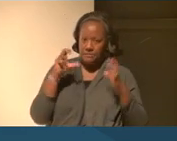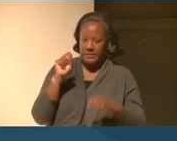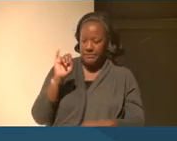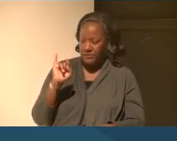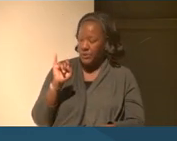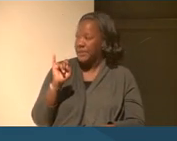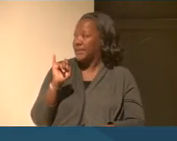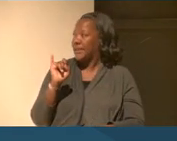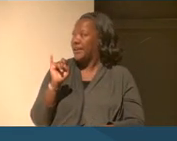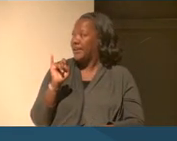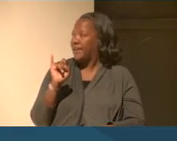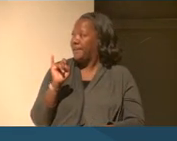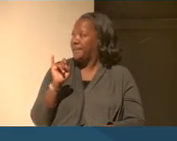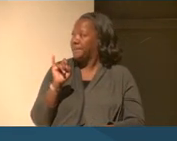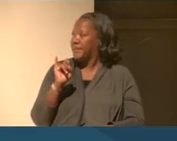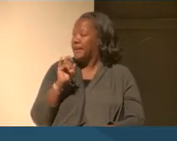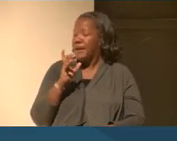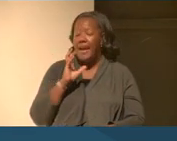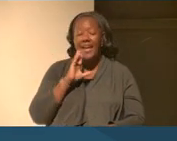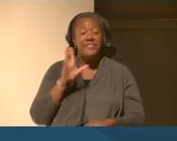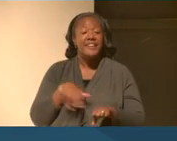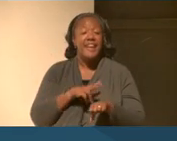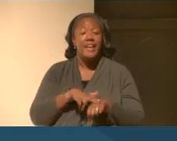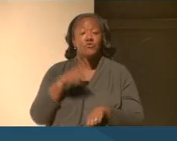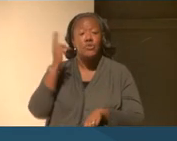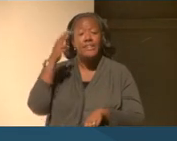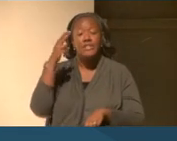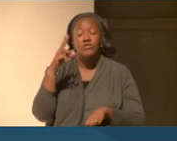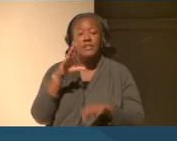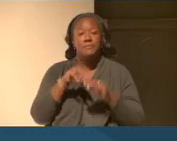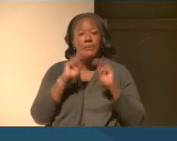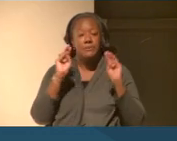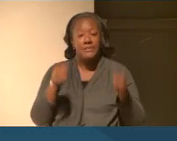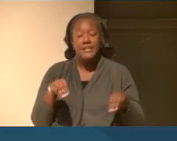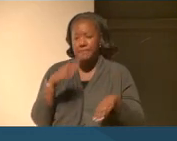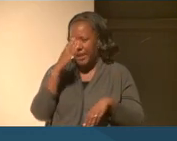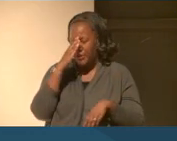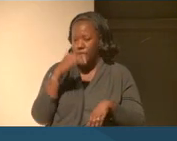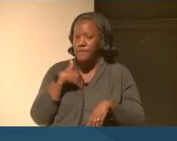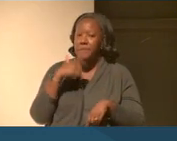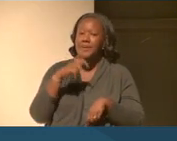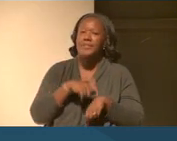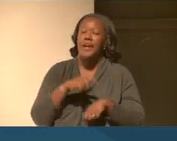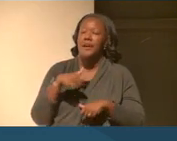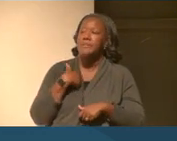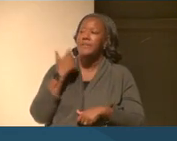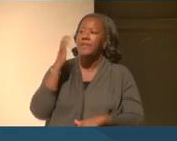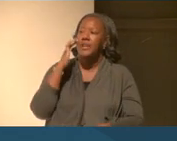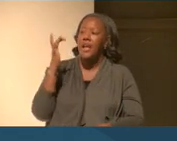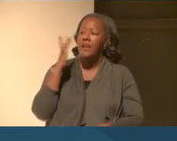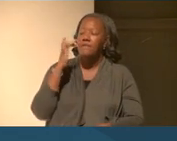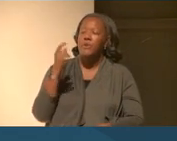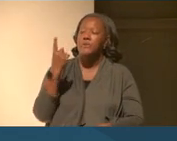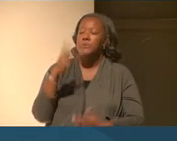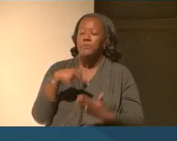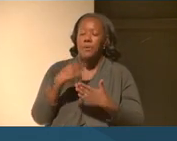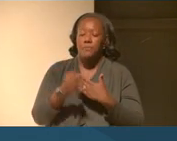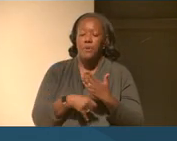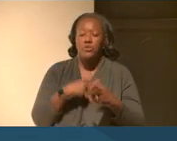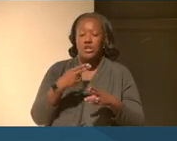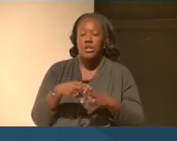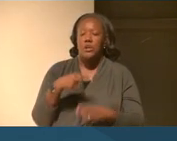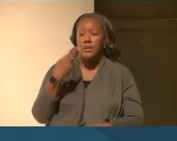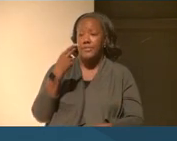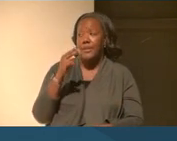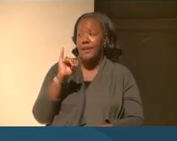to the Natural History Museum, I knew from my days out in California about this project called the Hyperbolic